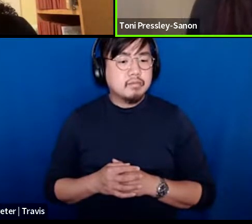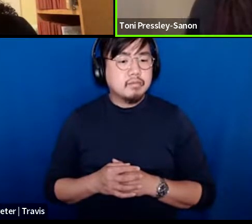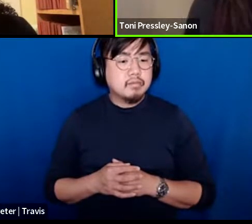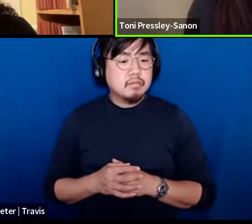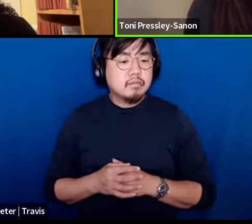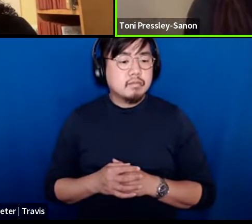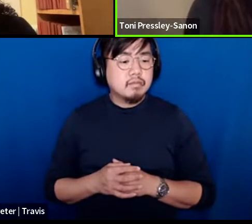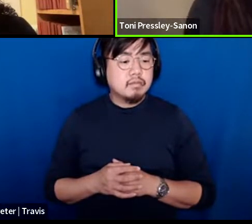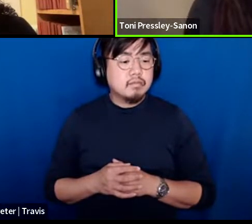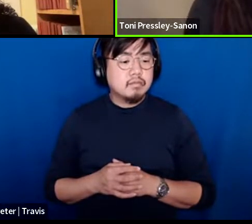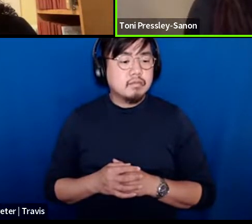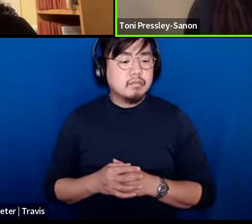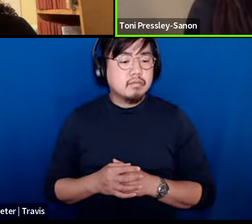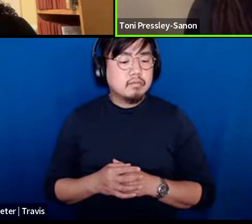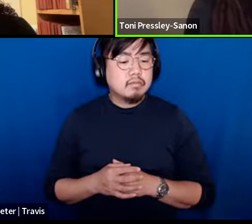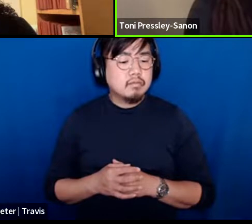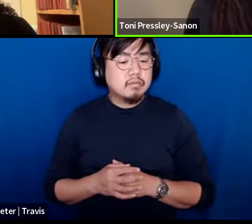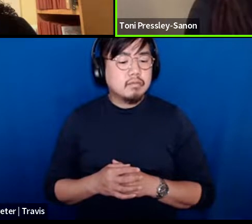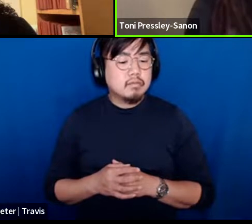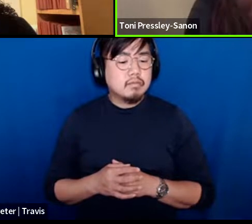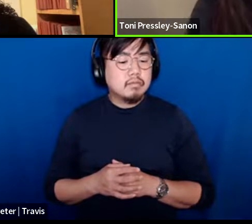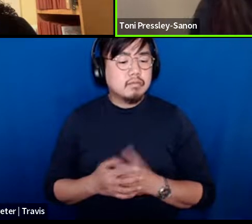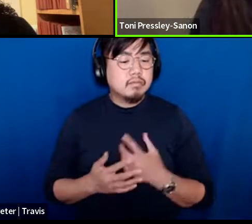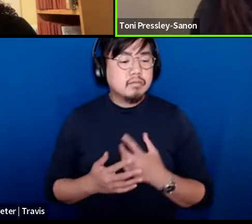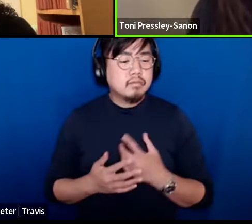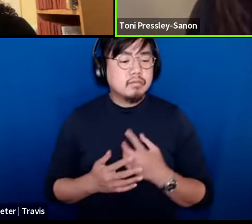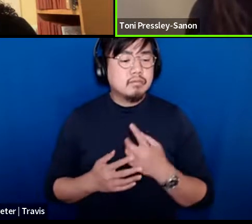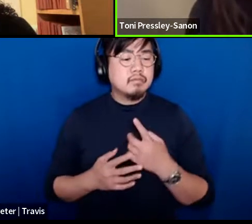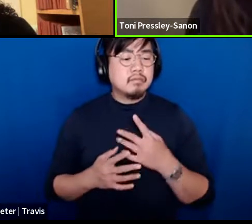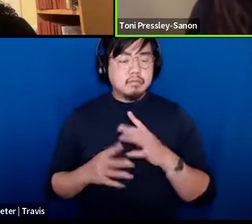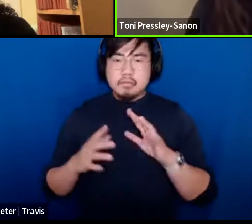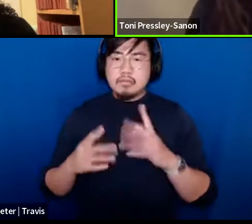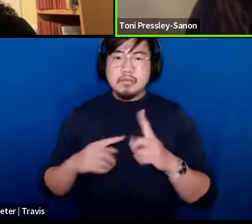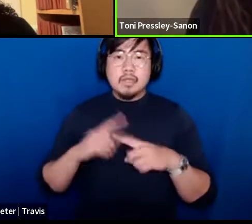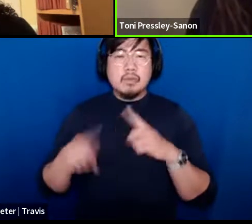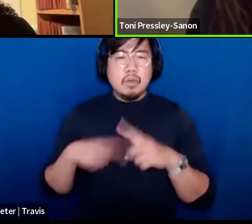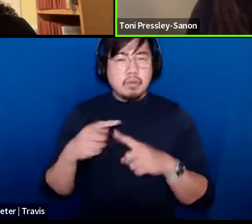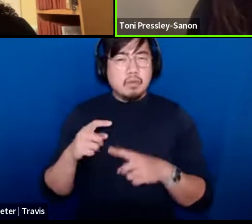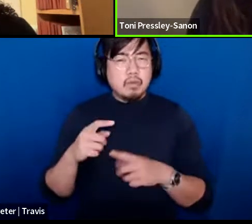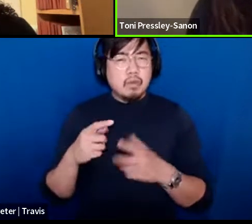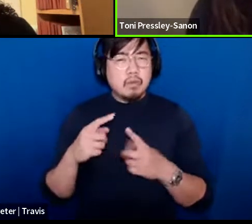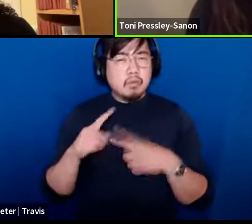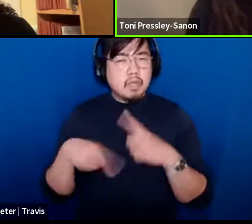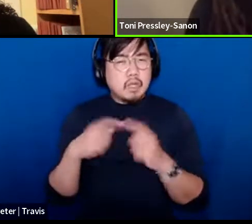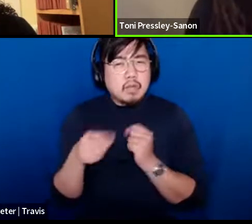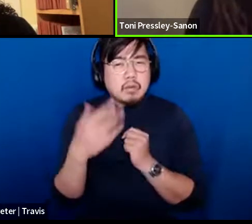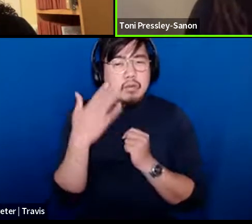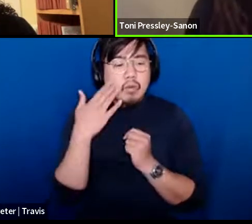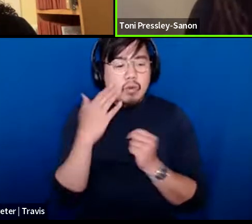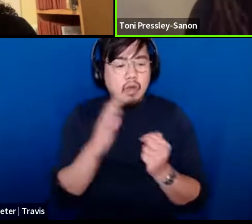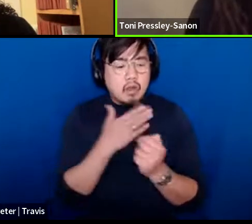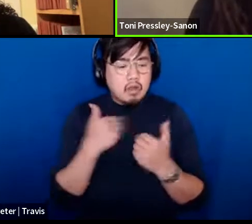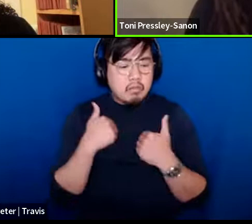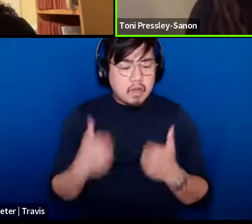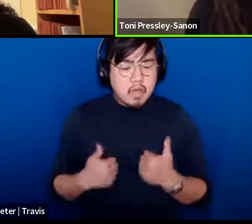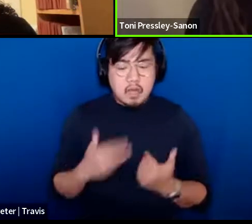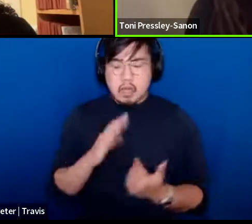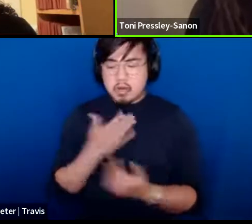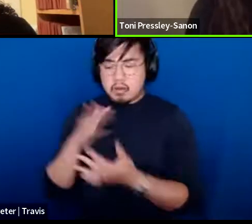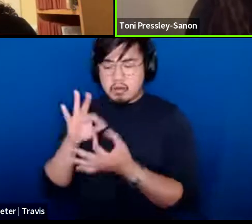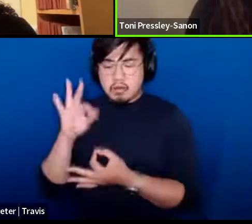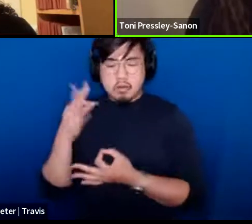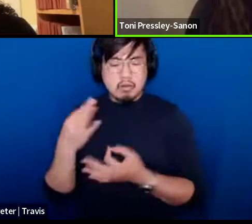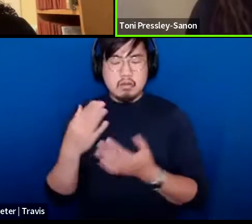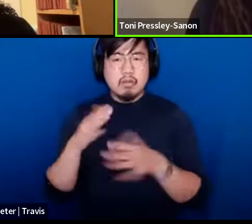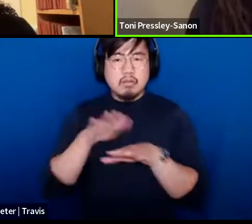be aware that there is no separation between the mind and the body, inevitably, because of the way that we've been trained or the way